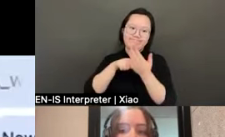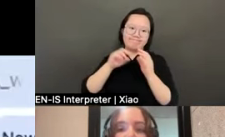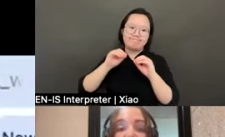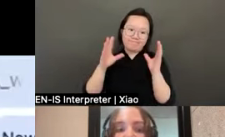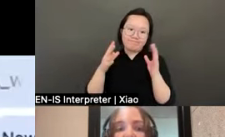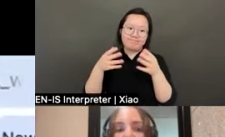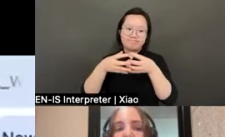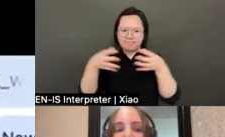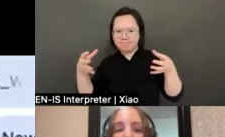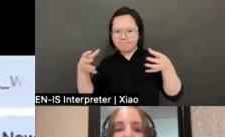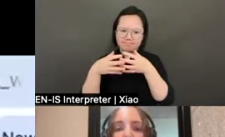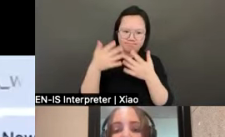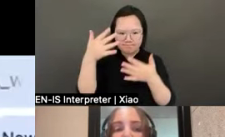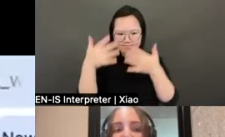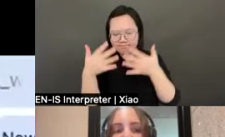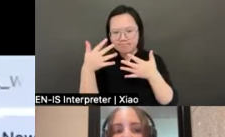and